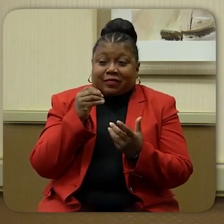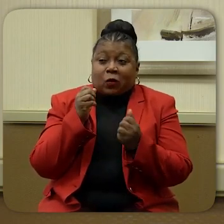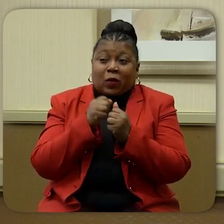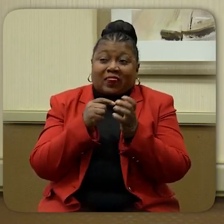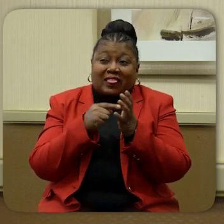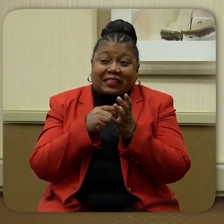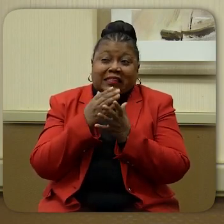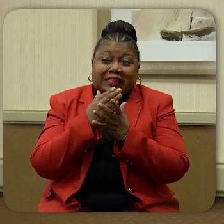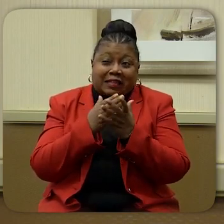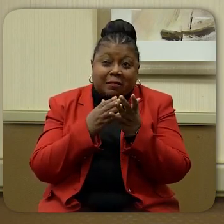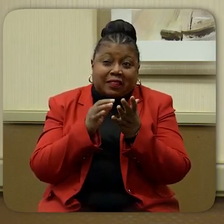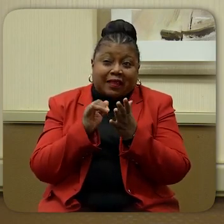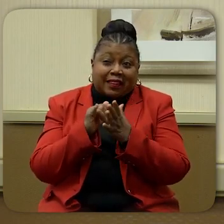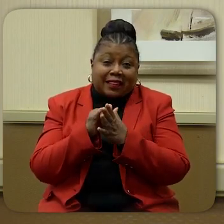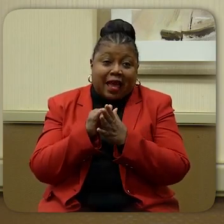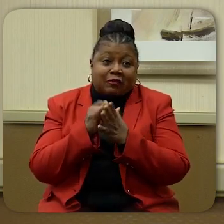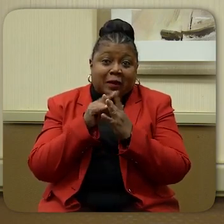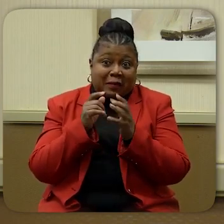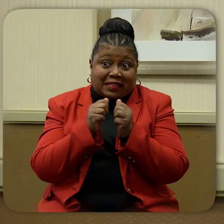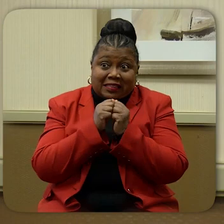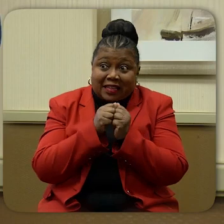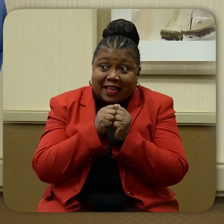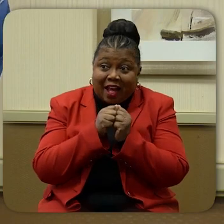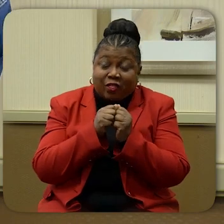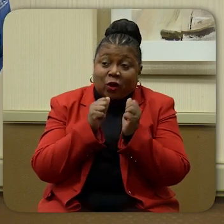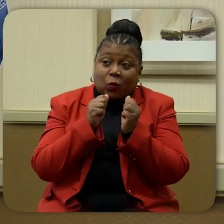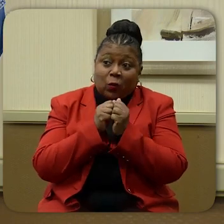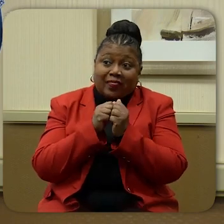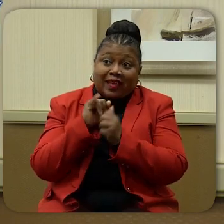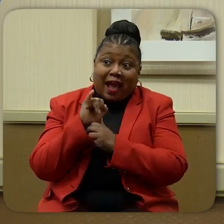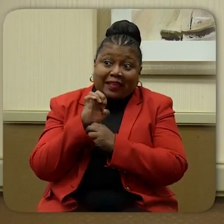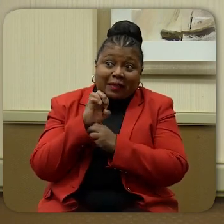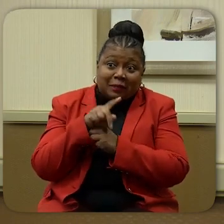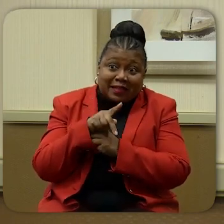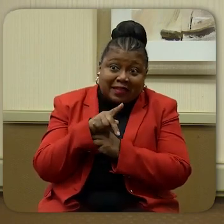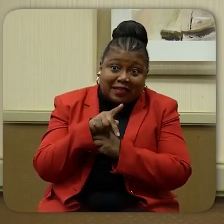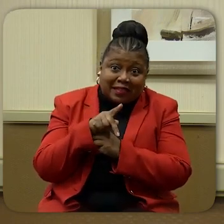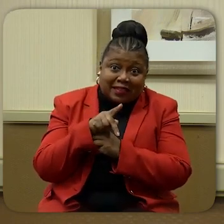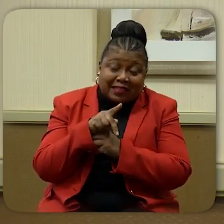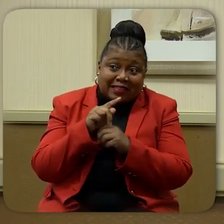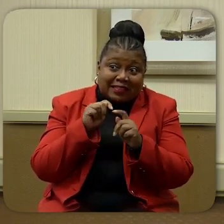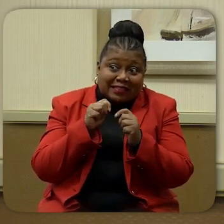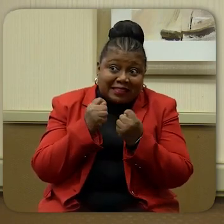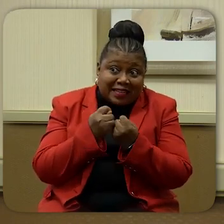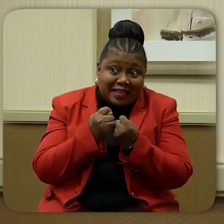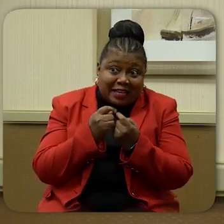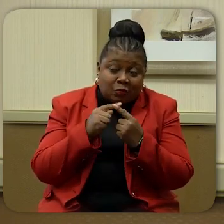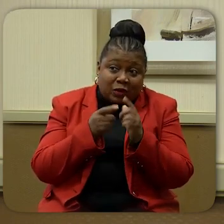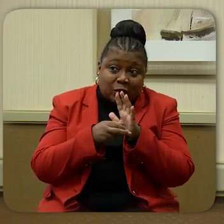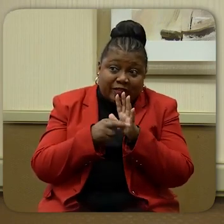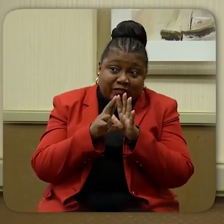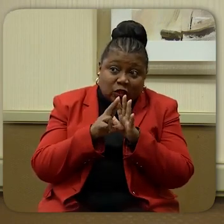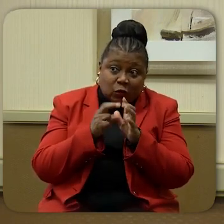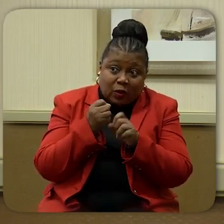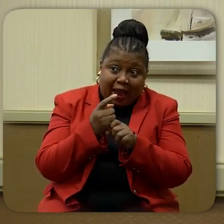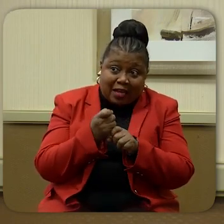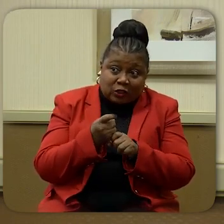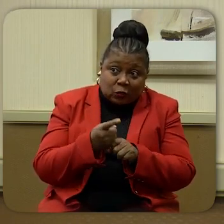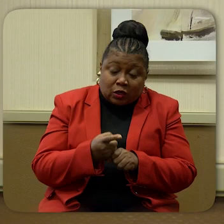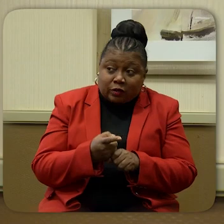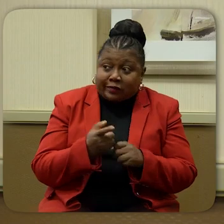would this be something that would be together with the IEP team when we do